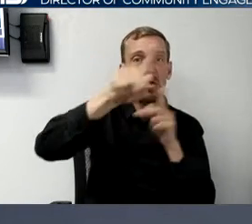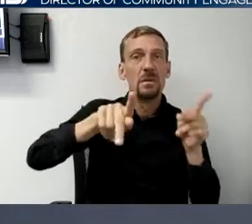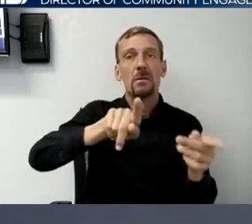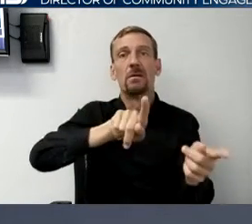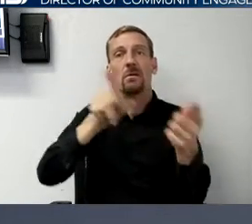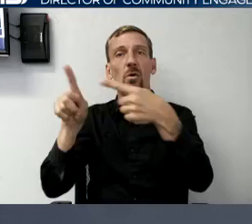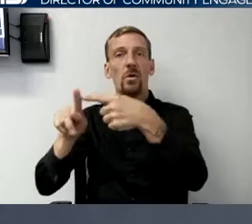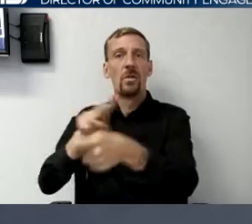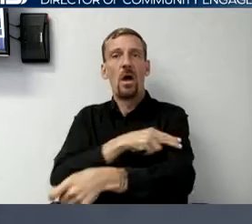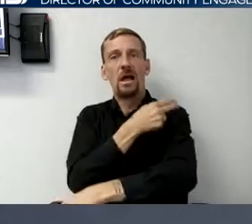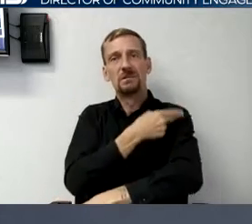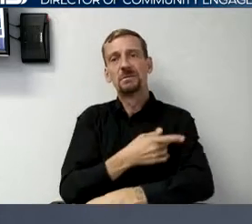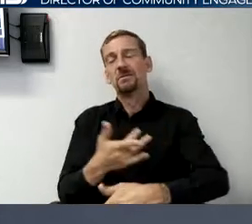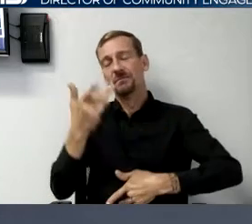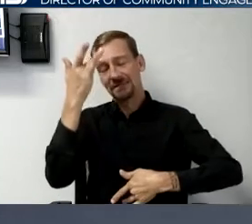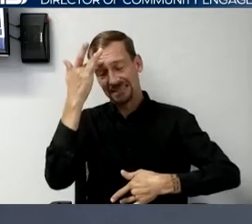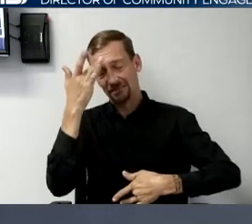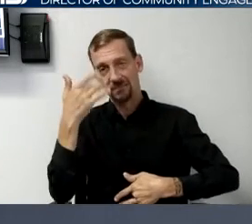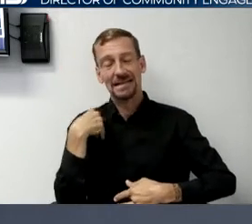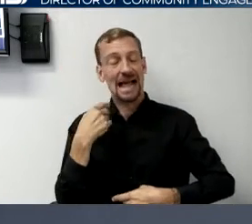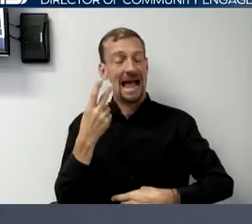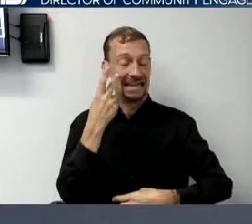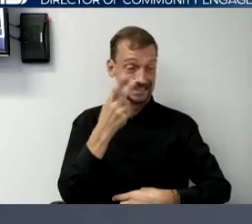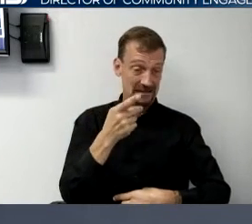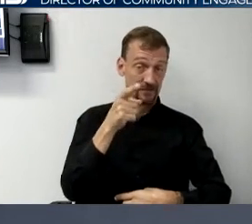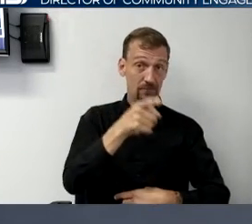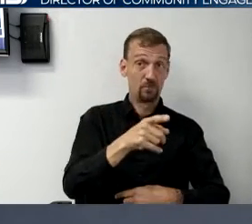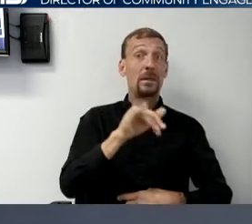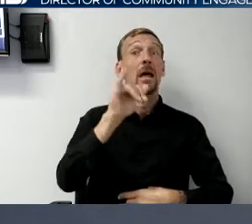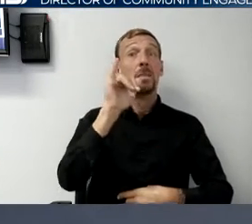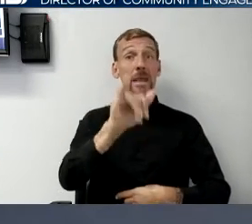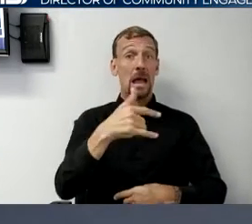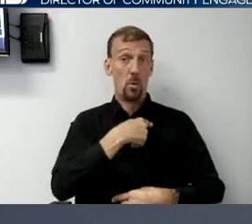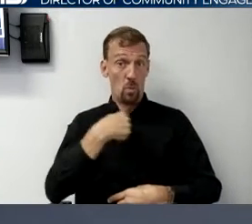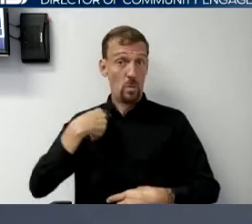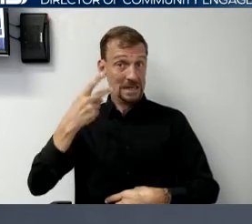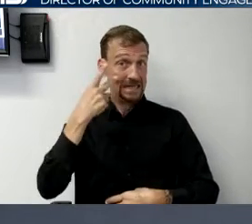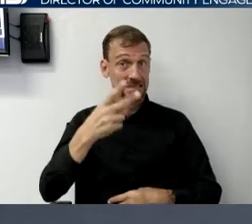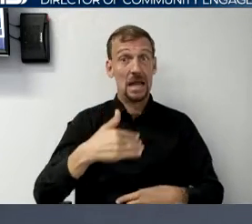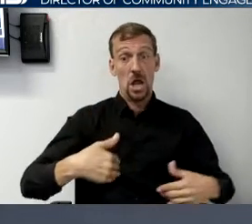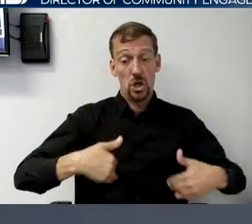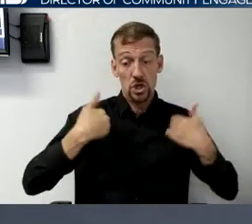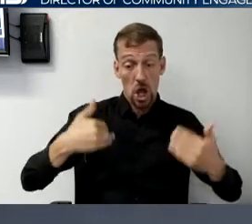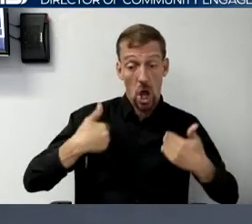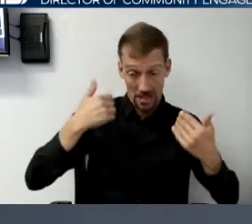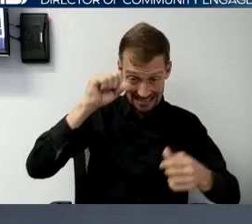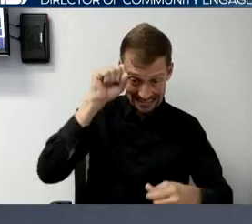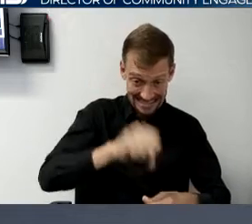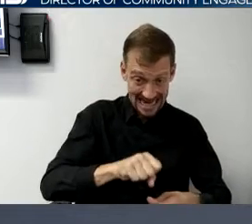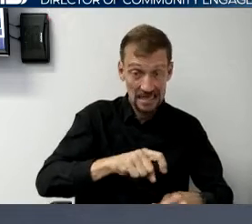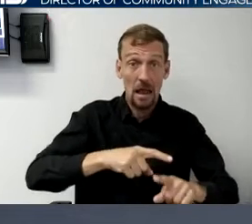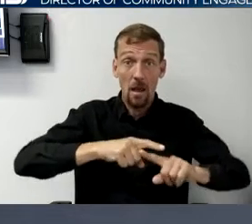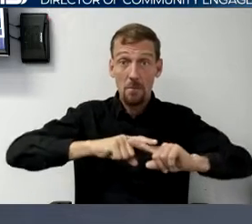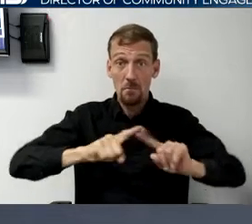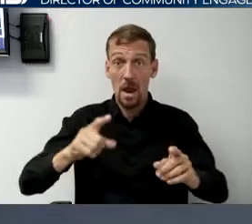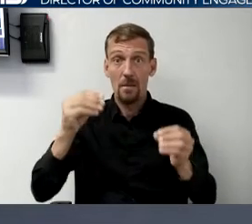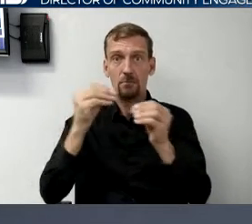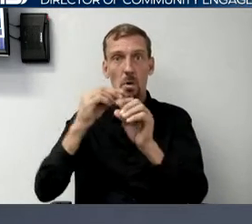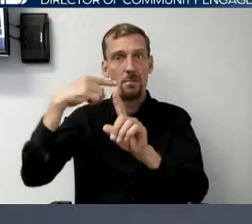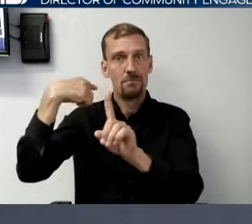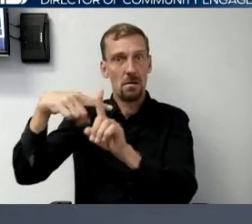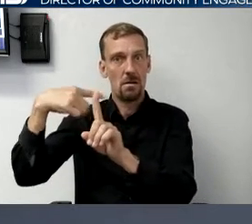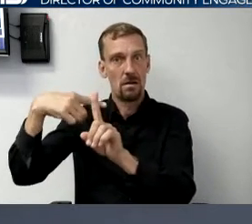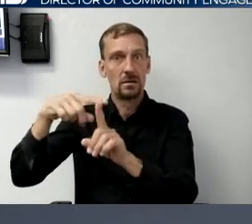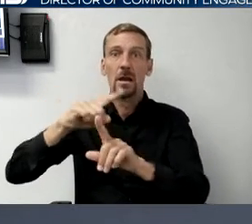to me, that is what we're seeing. Younger people contracting the virus, more positive cases, but very few